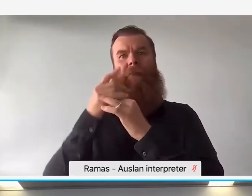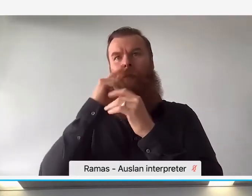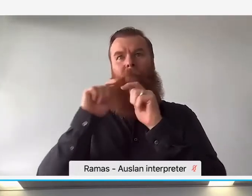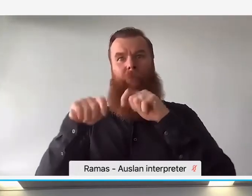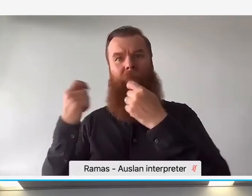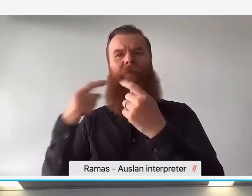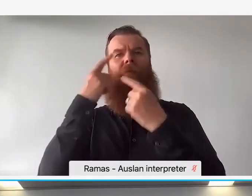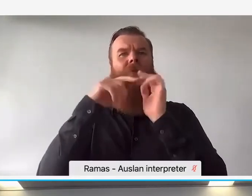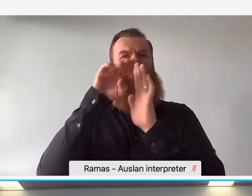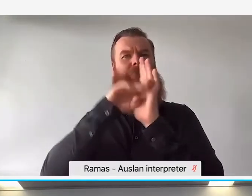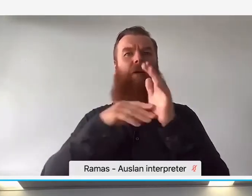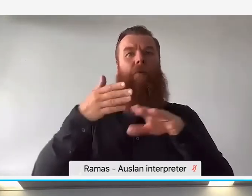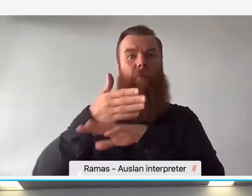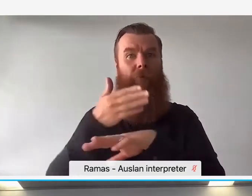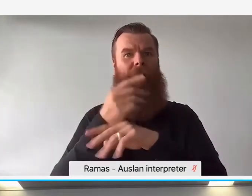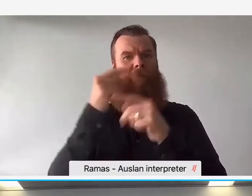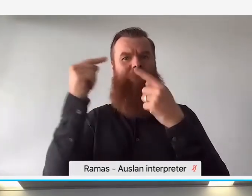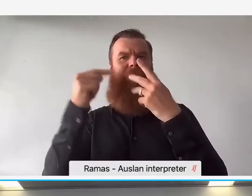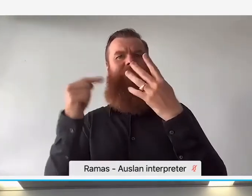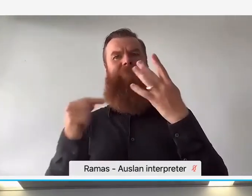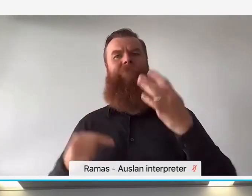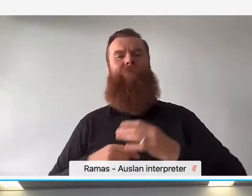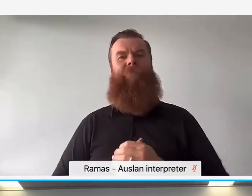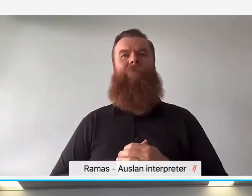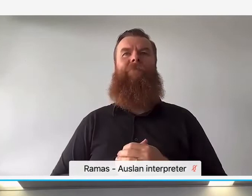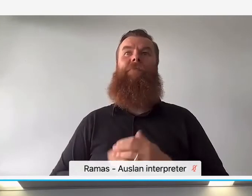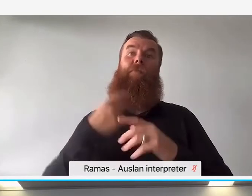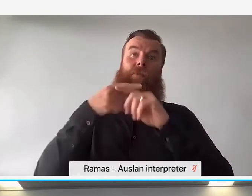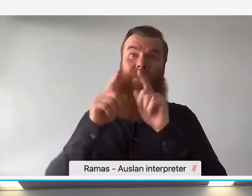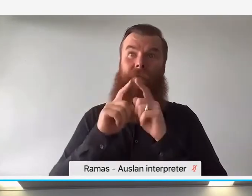details their conditions of employment, deductions and mobilisations.